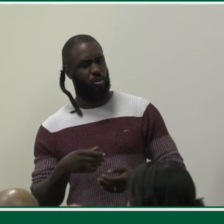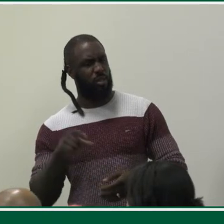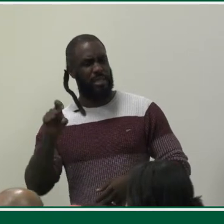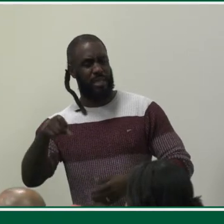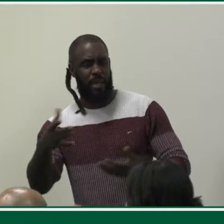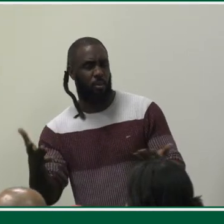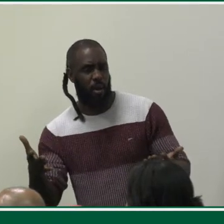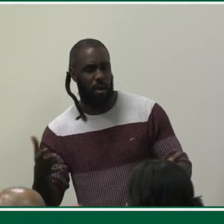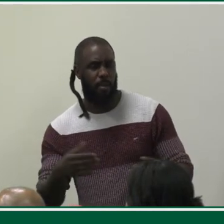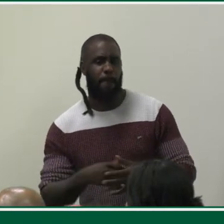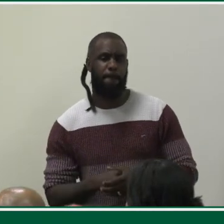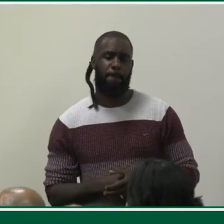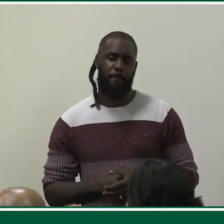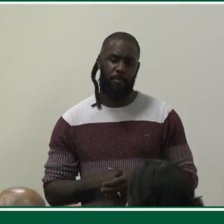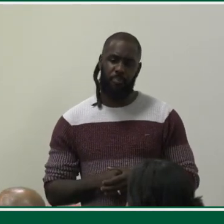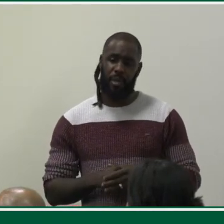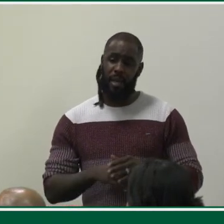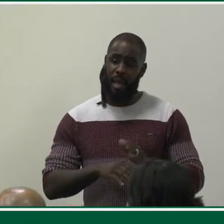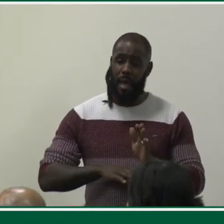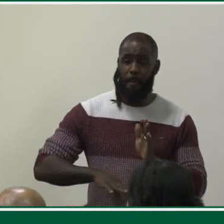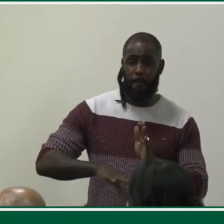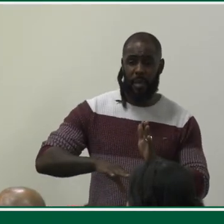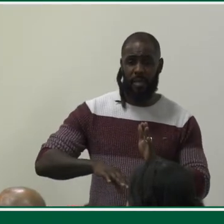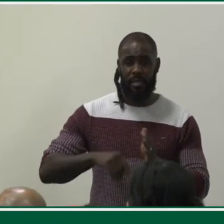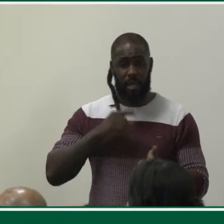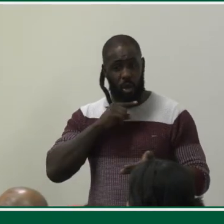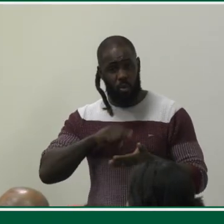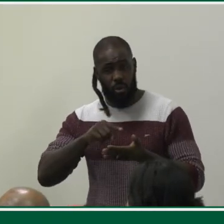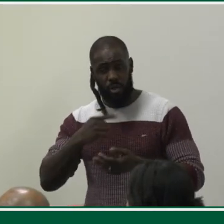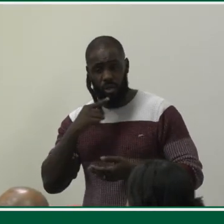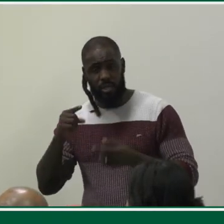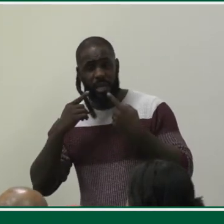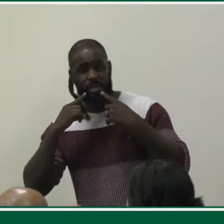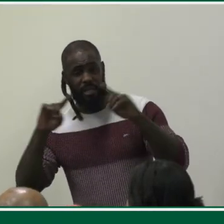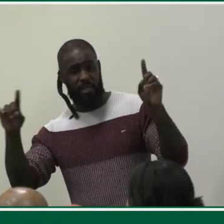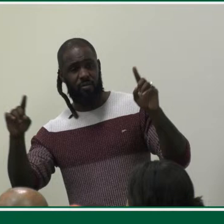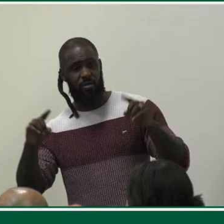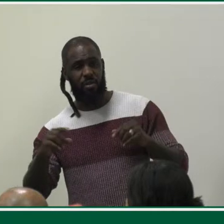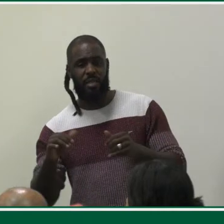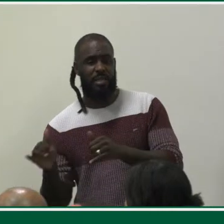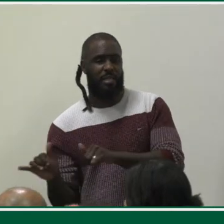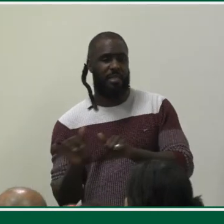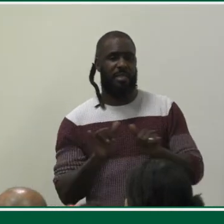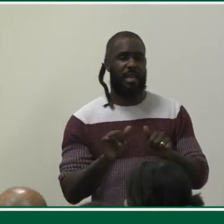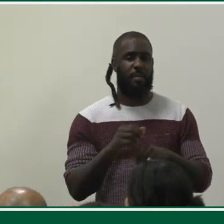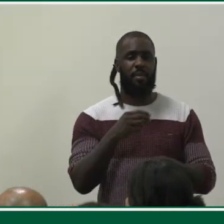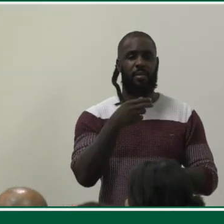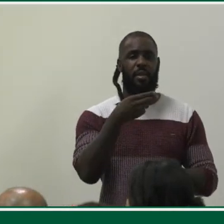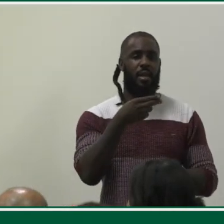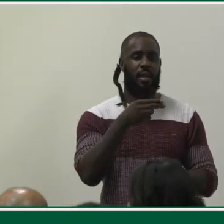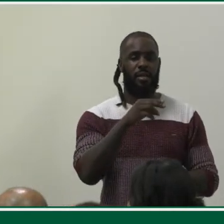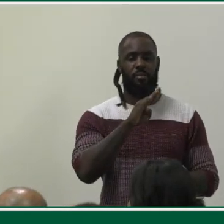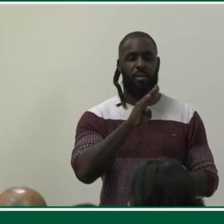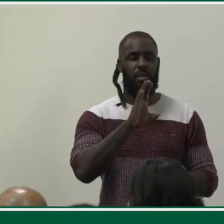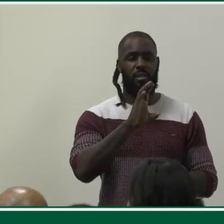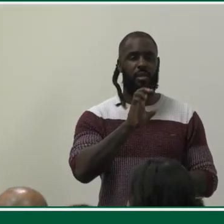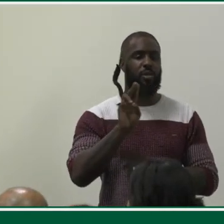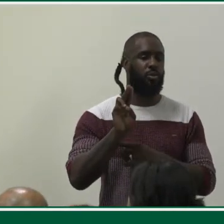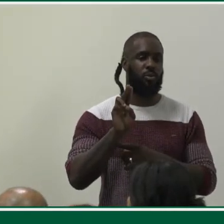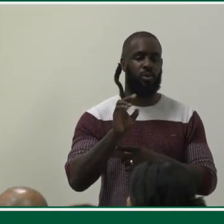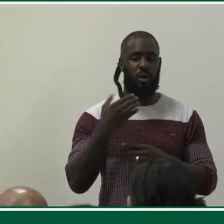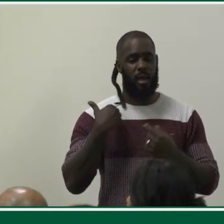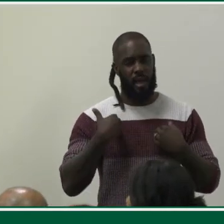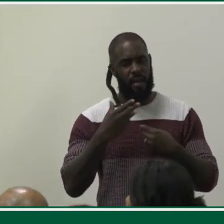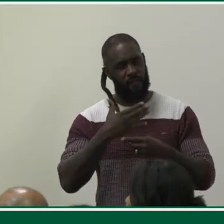to is really what the research says works with HBCUs. Create an environment where you